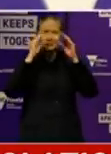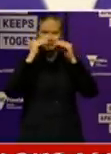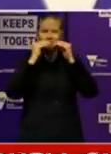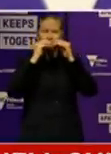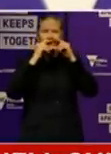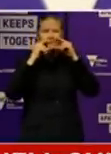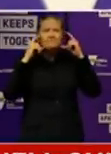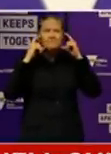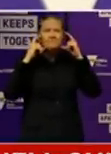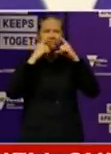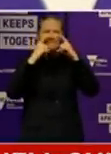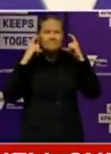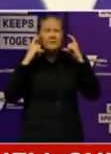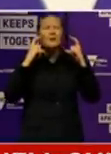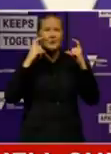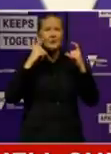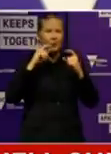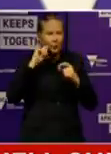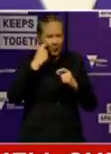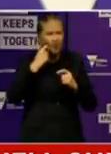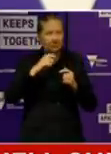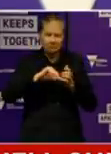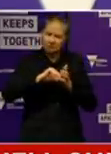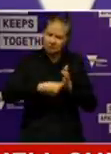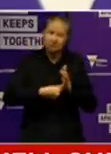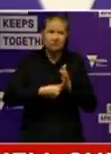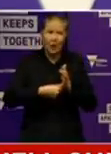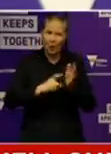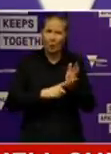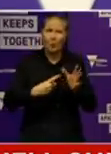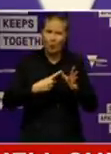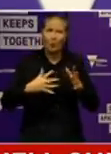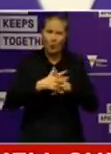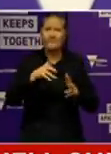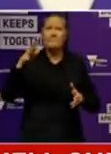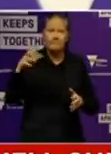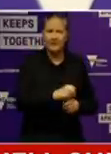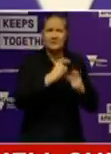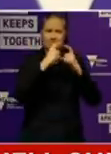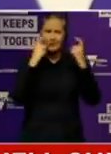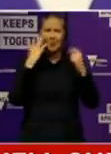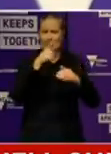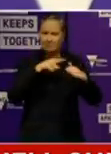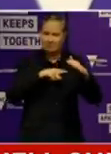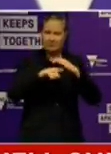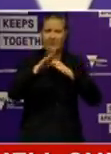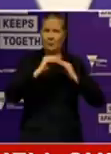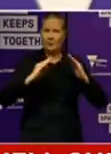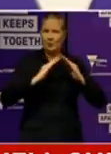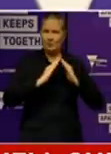be making it a legal requirement from the middle of this week for you to wear a mask. But when it comes to our health